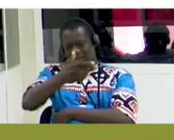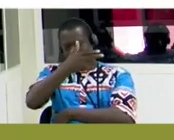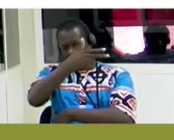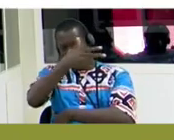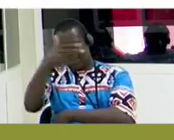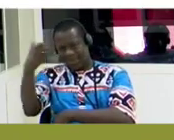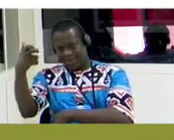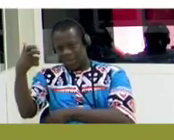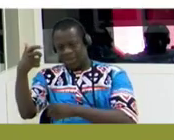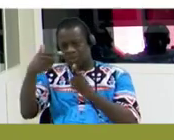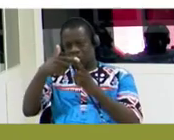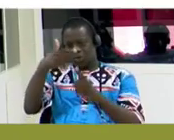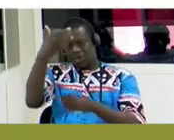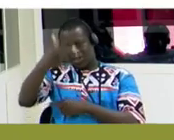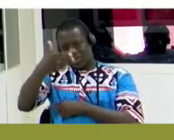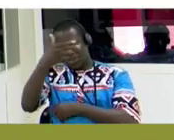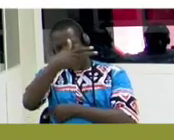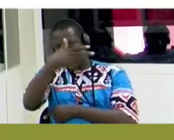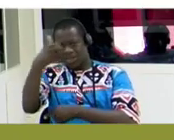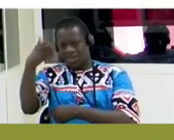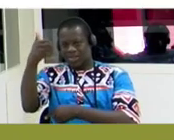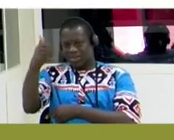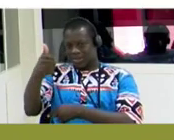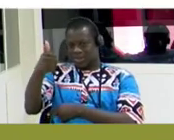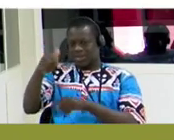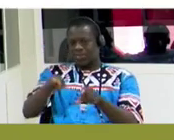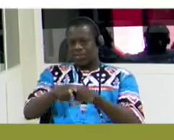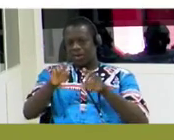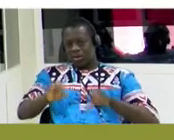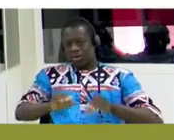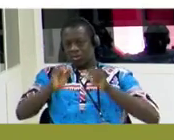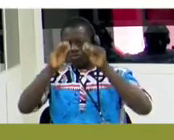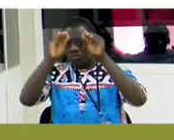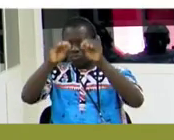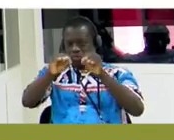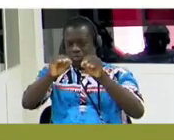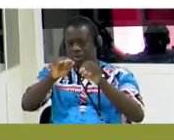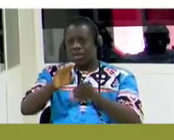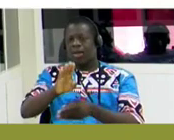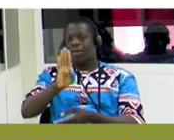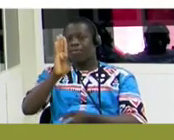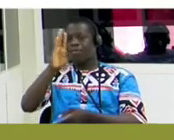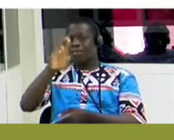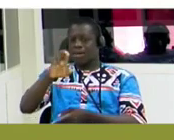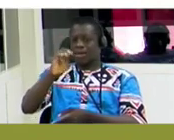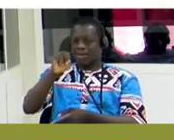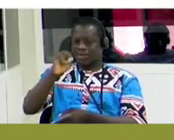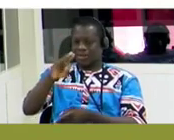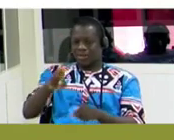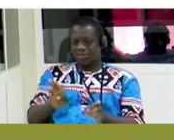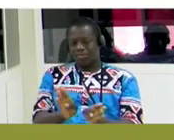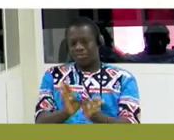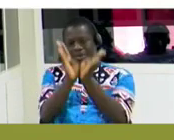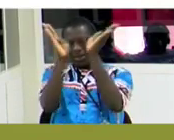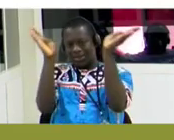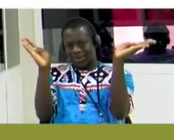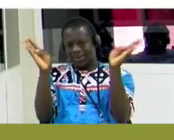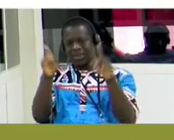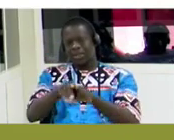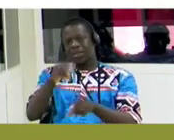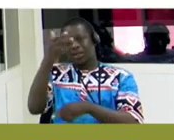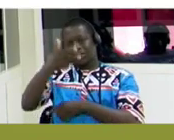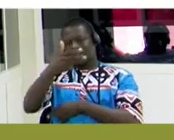then proceeded to Berending Secondary Technical School from 1986 to